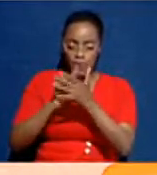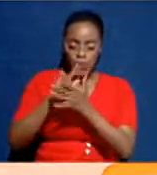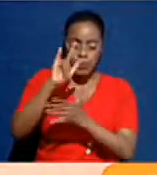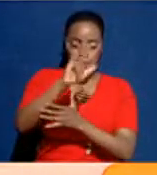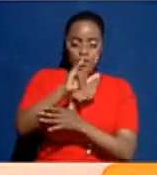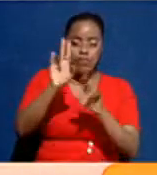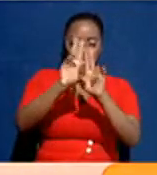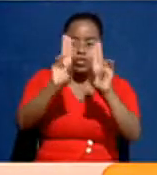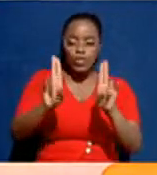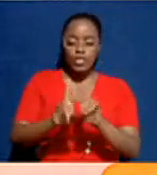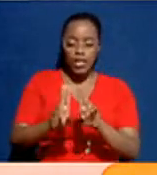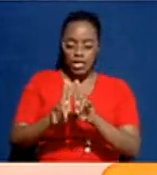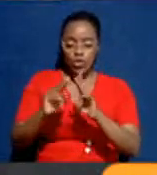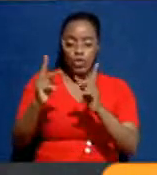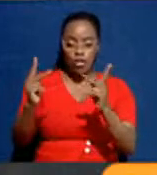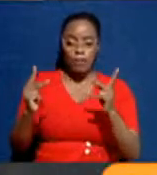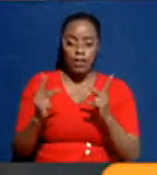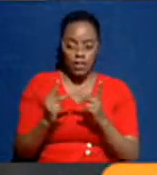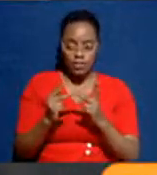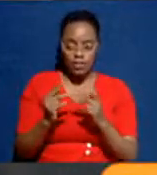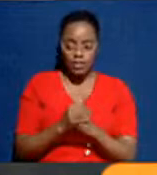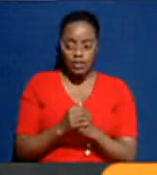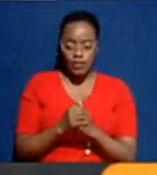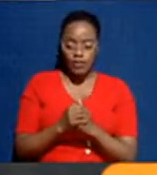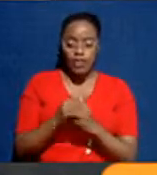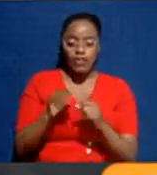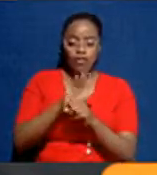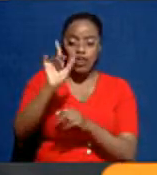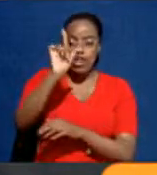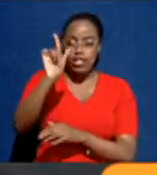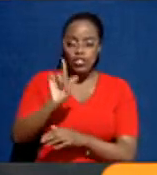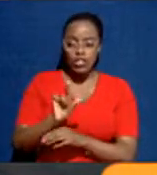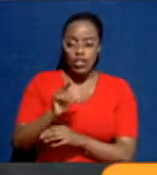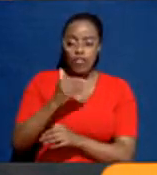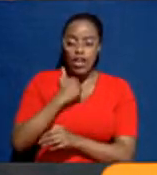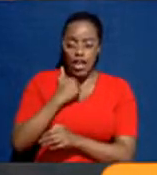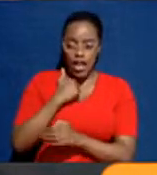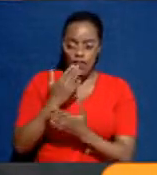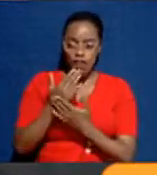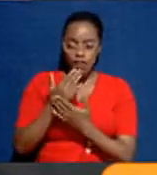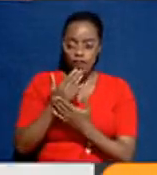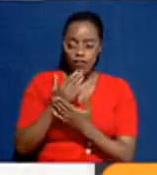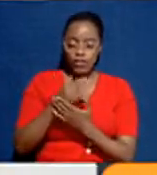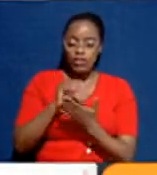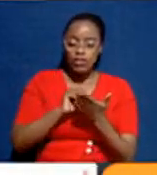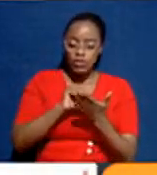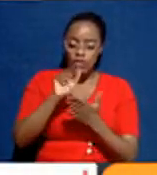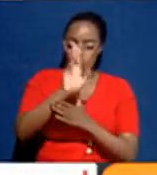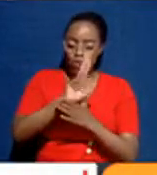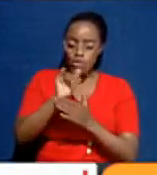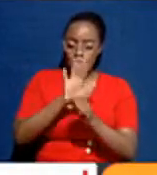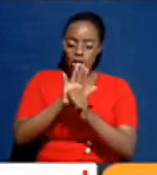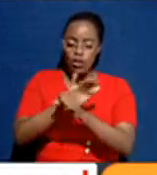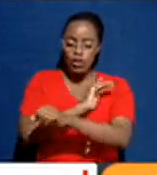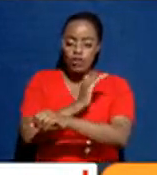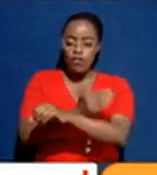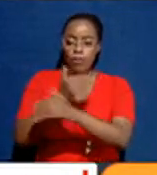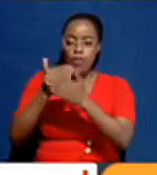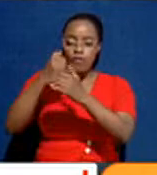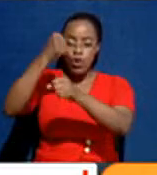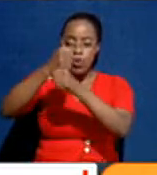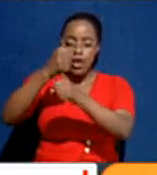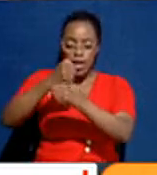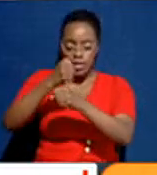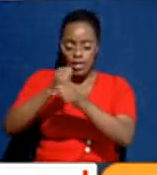flying to international destinations. A full region, in 2023, we will deploy as much capacity as we did before the COVID crisis